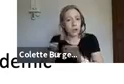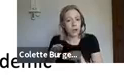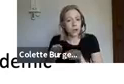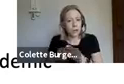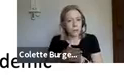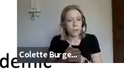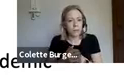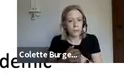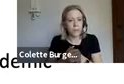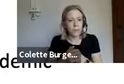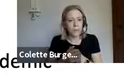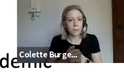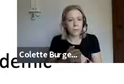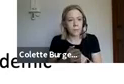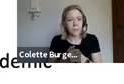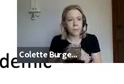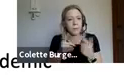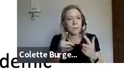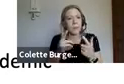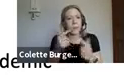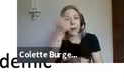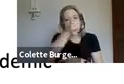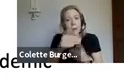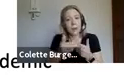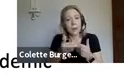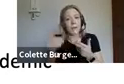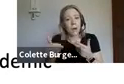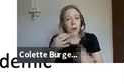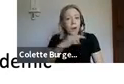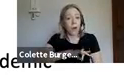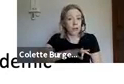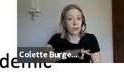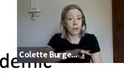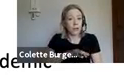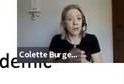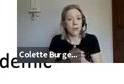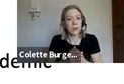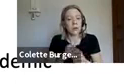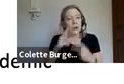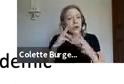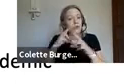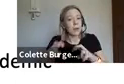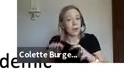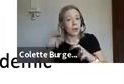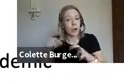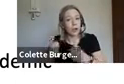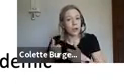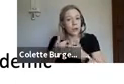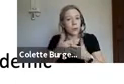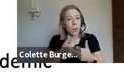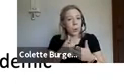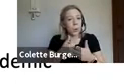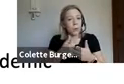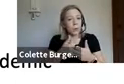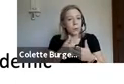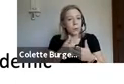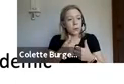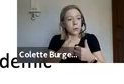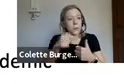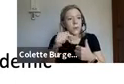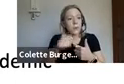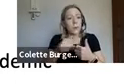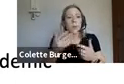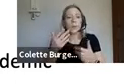In terms of academic advantage, research supports the conclusion that starting school level